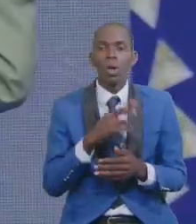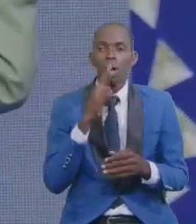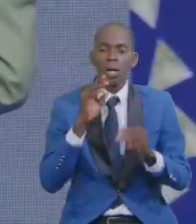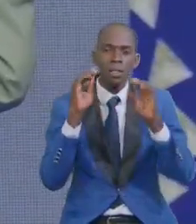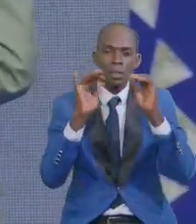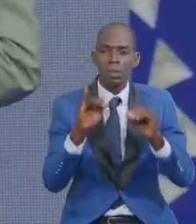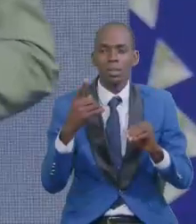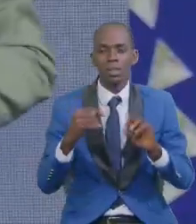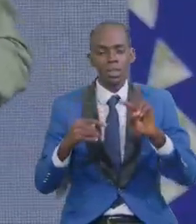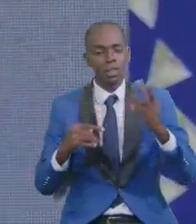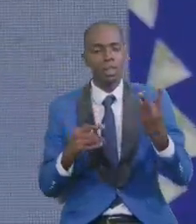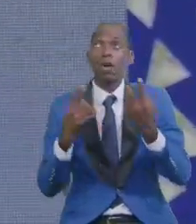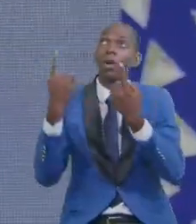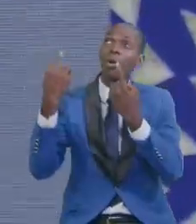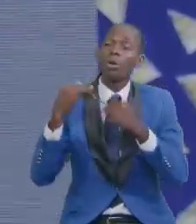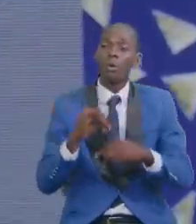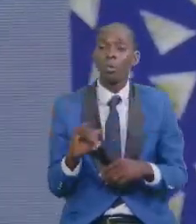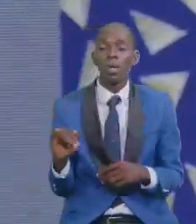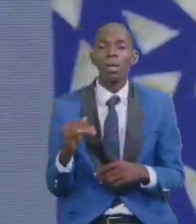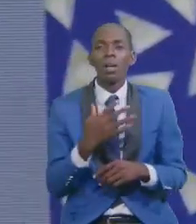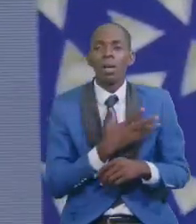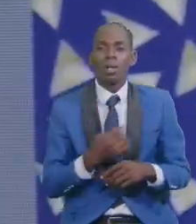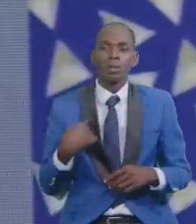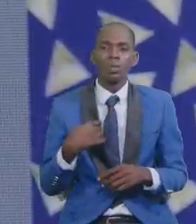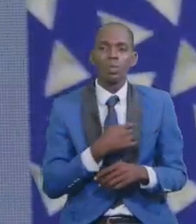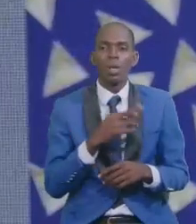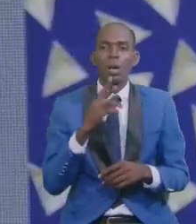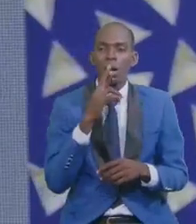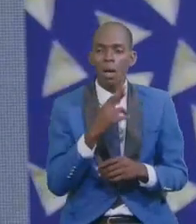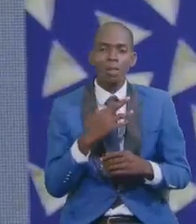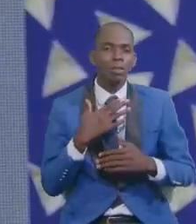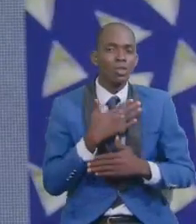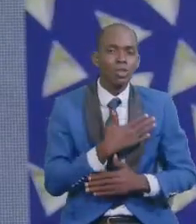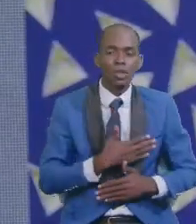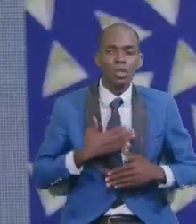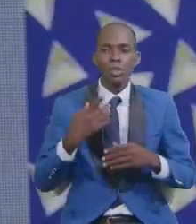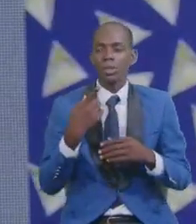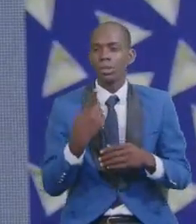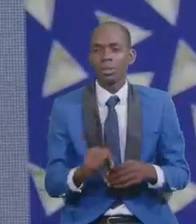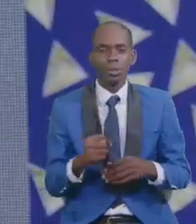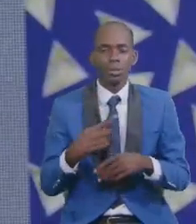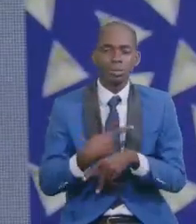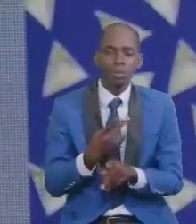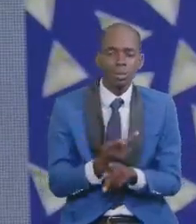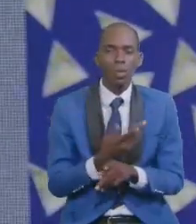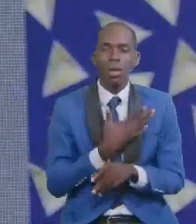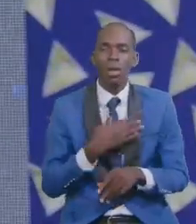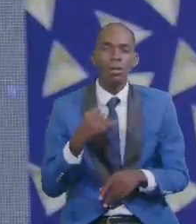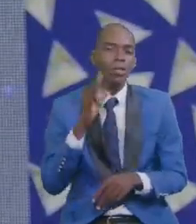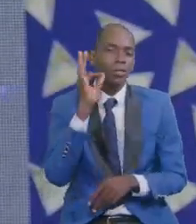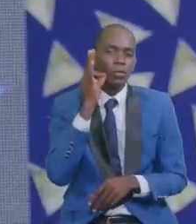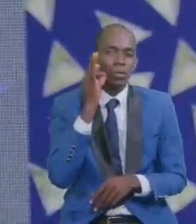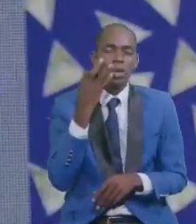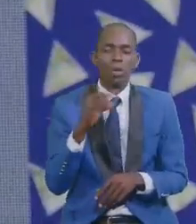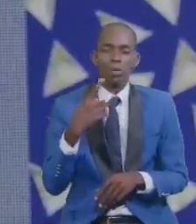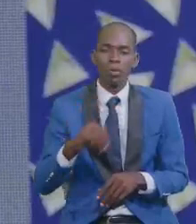coming, and we're enjoying the product and the fruit of the first